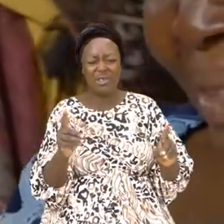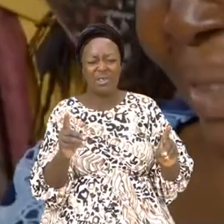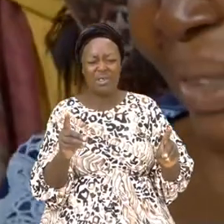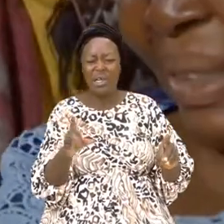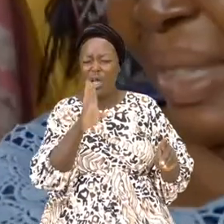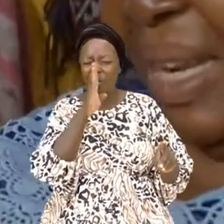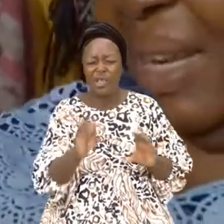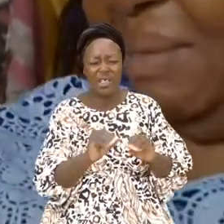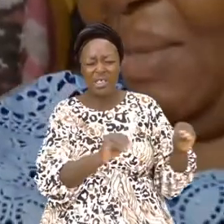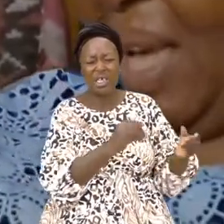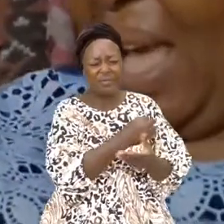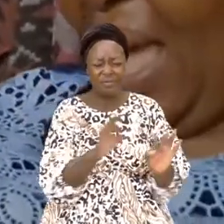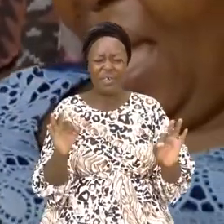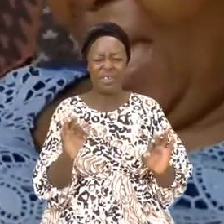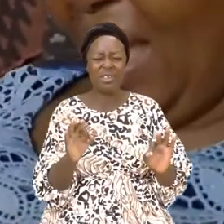set free.